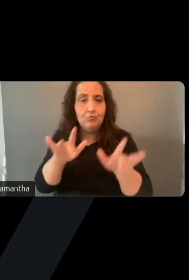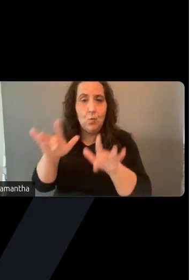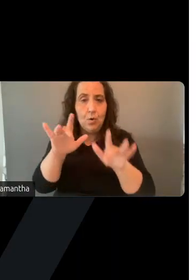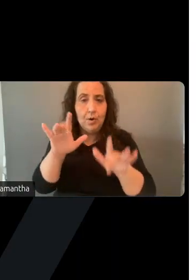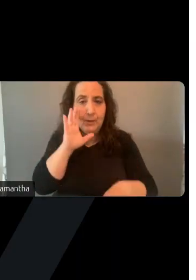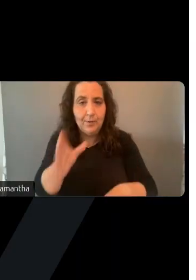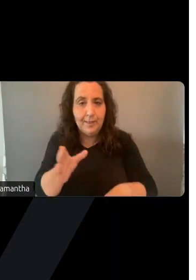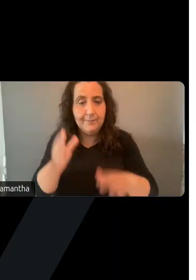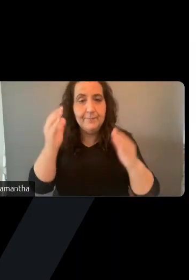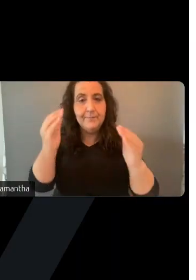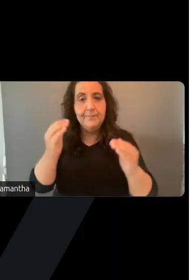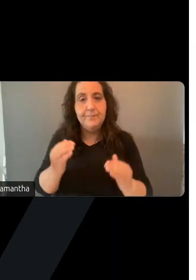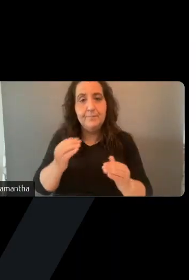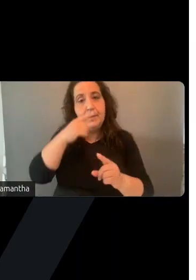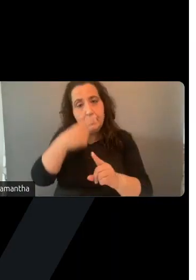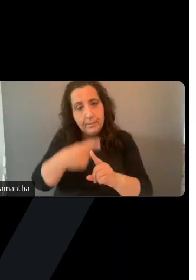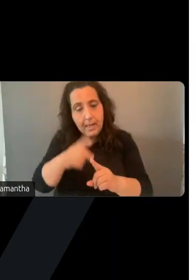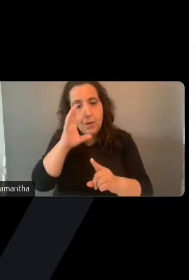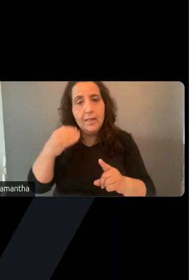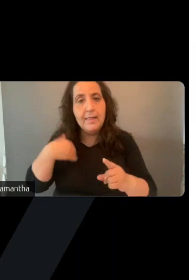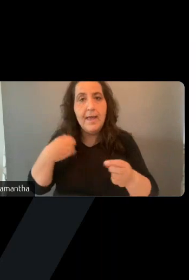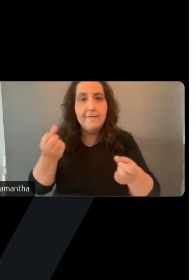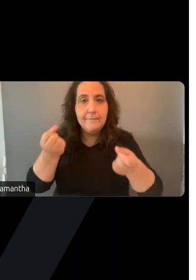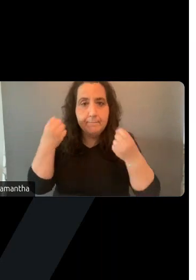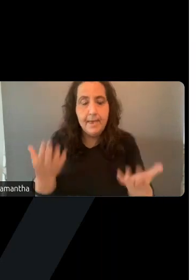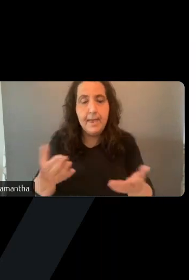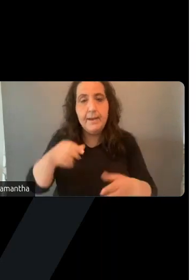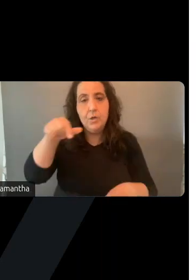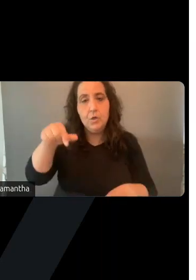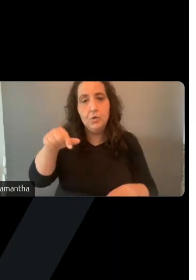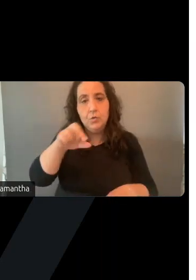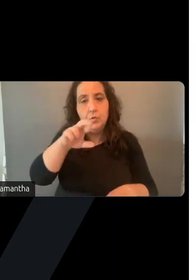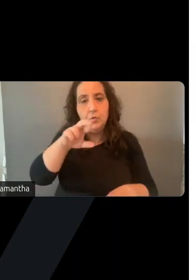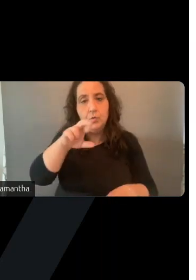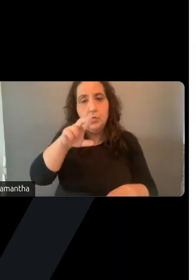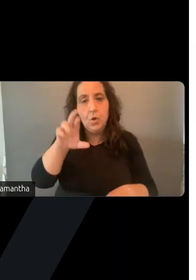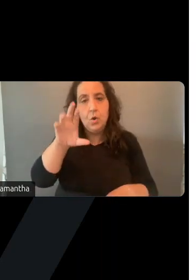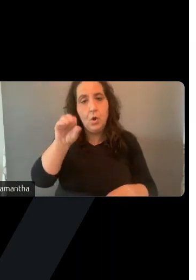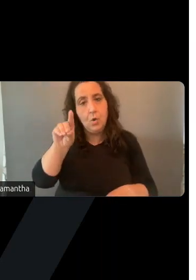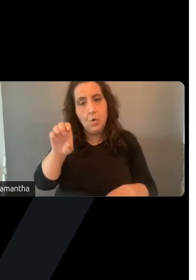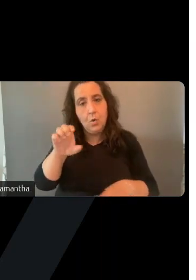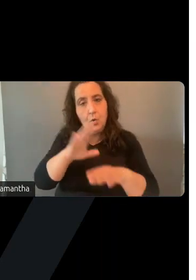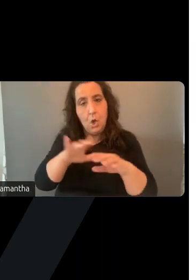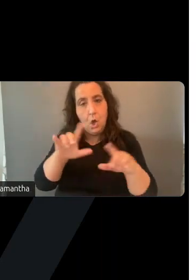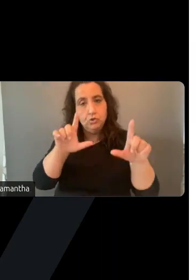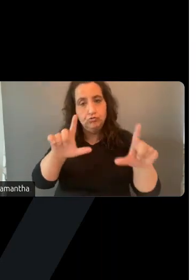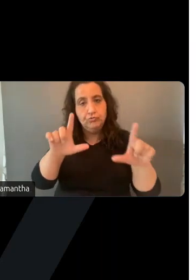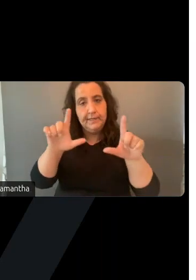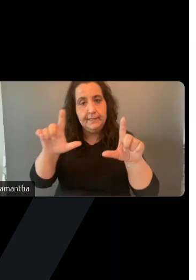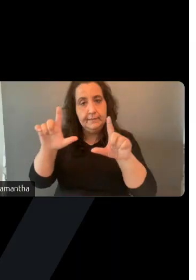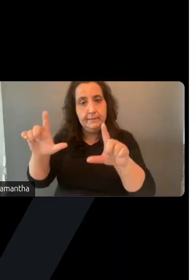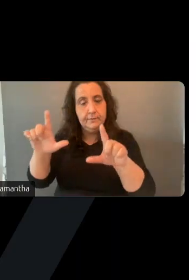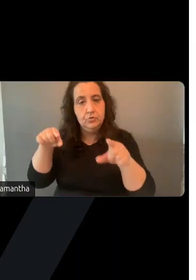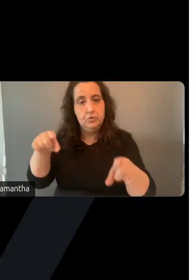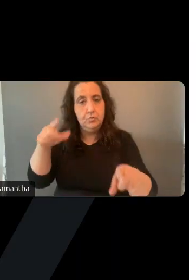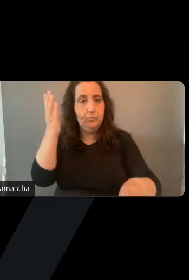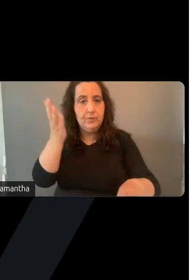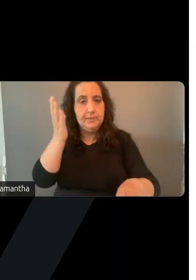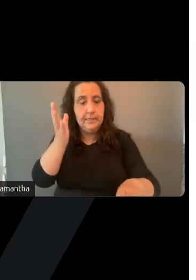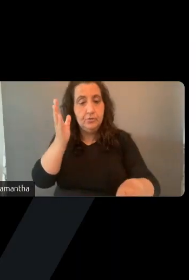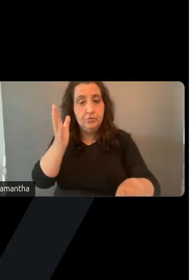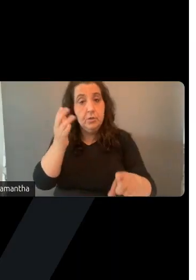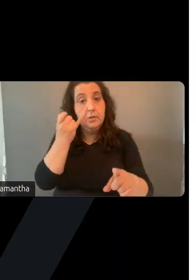And also, we're going to have a lot of QR codes on your screen in the presentation. So just if